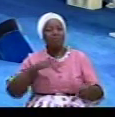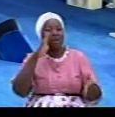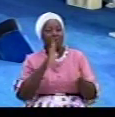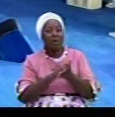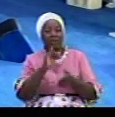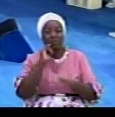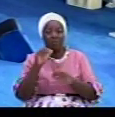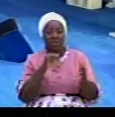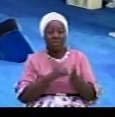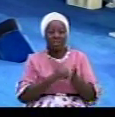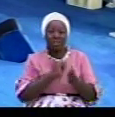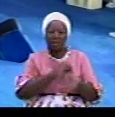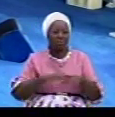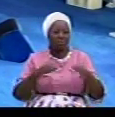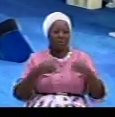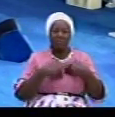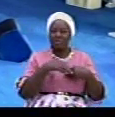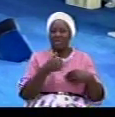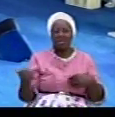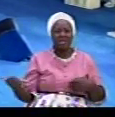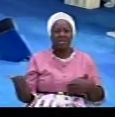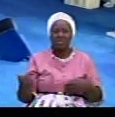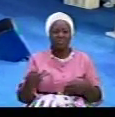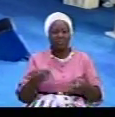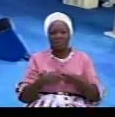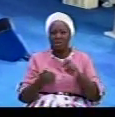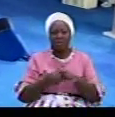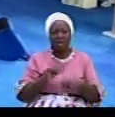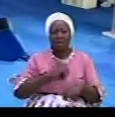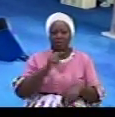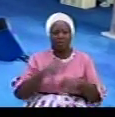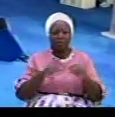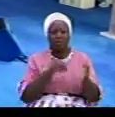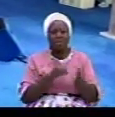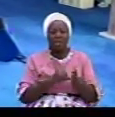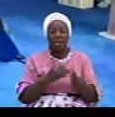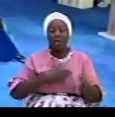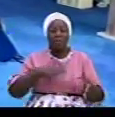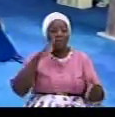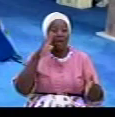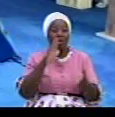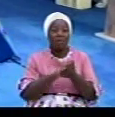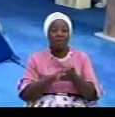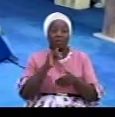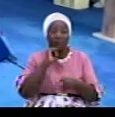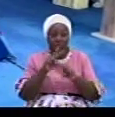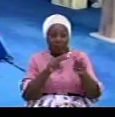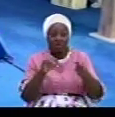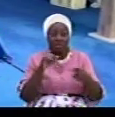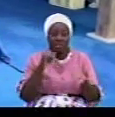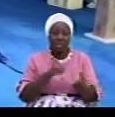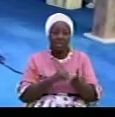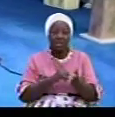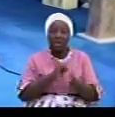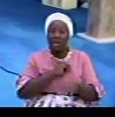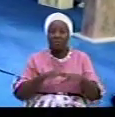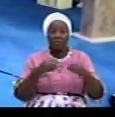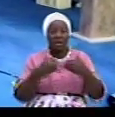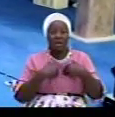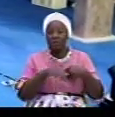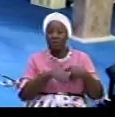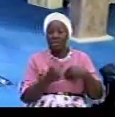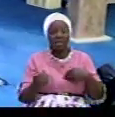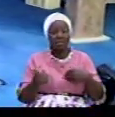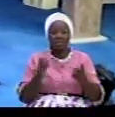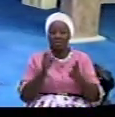I don't have any choice. I must do it. My wife is watching it. I don't have any choice.